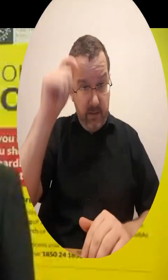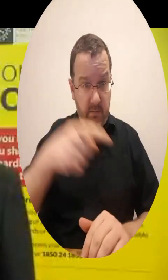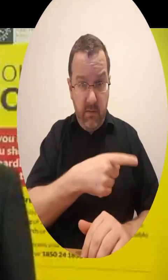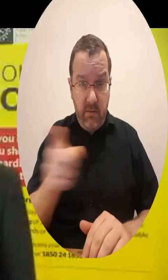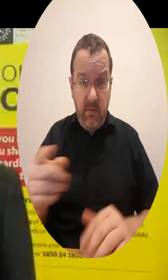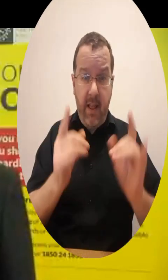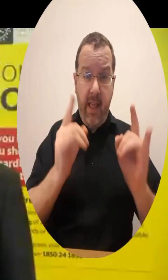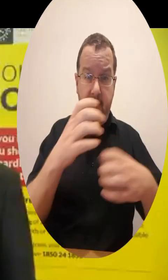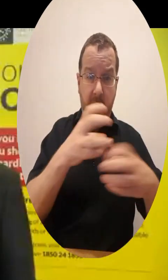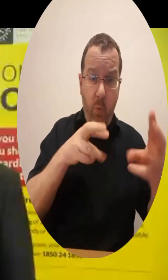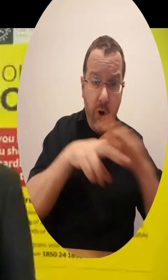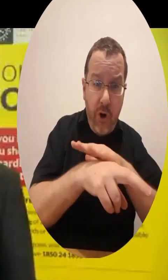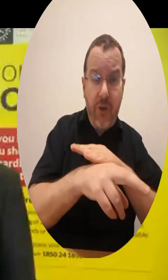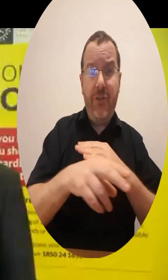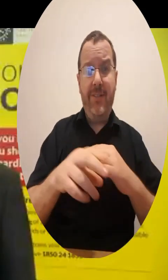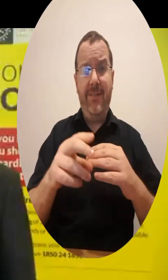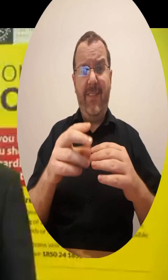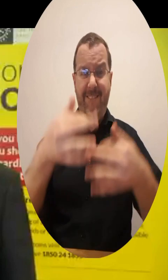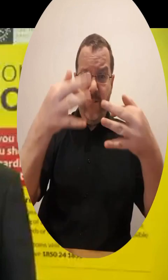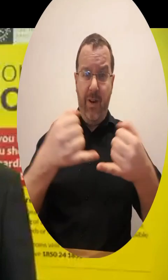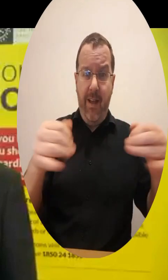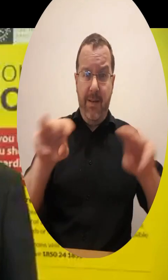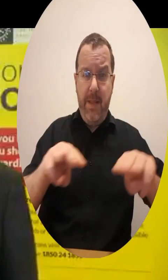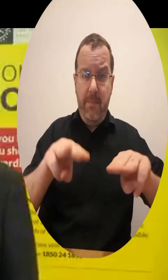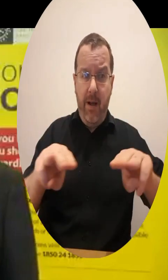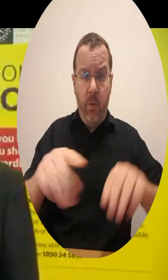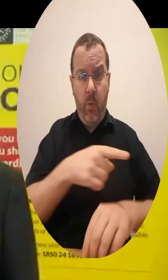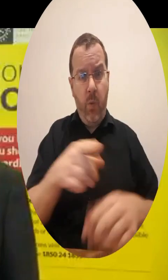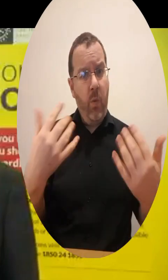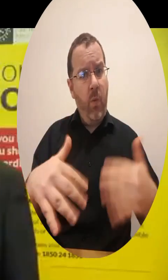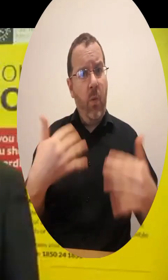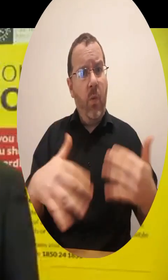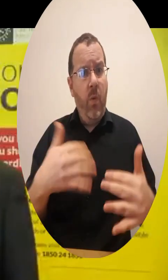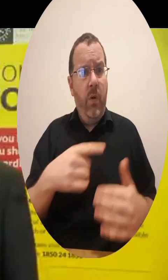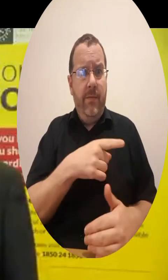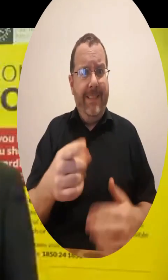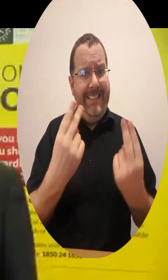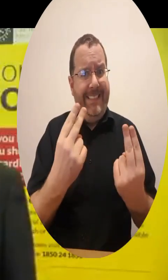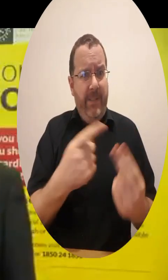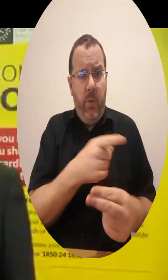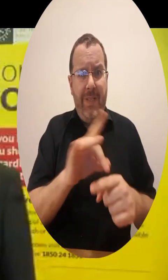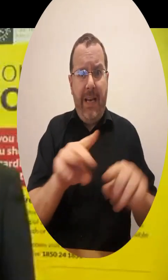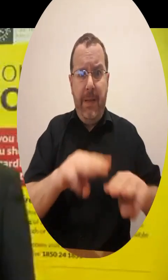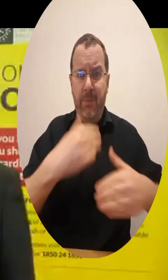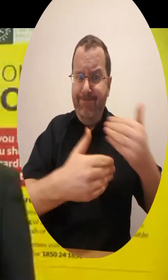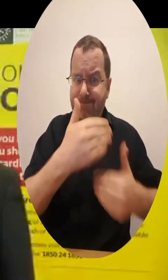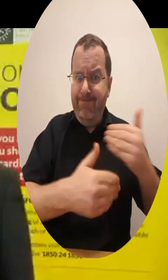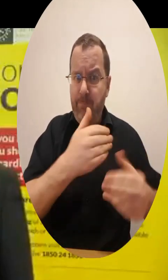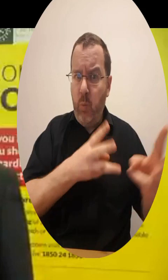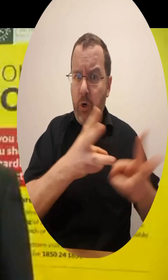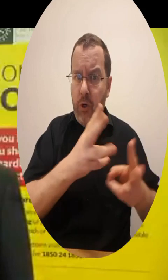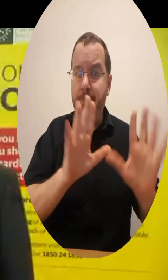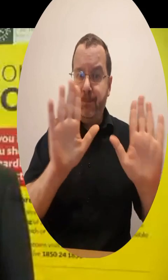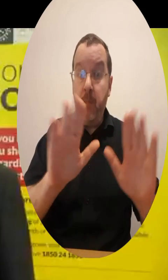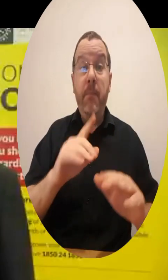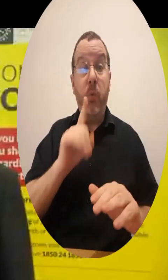the frontline people on the defence of this. So they're essential services. On a positive note,